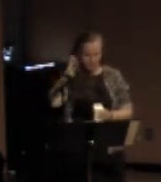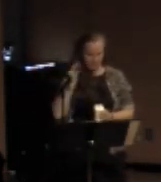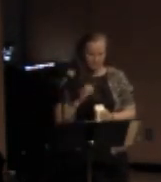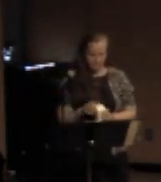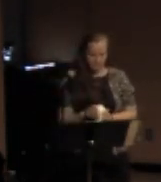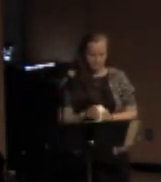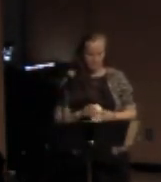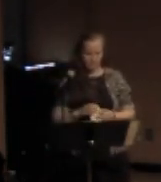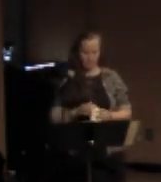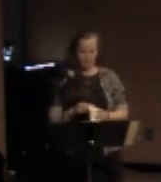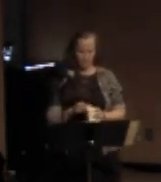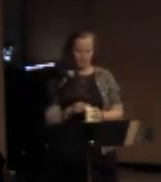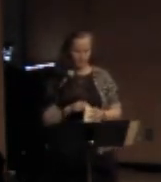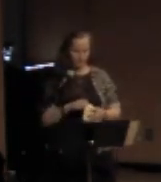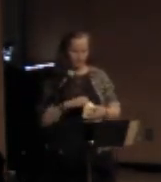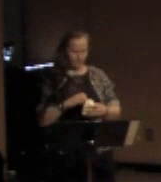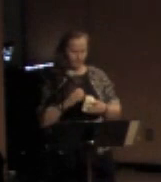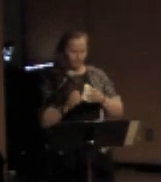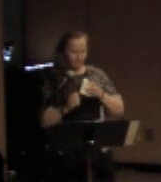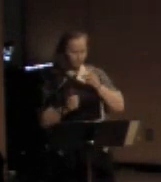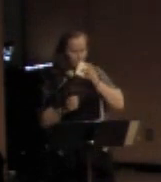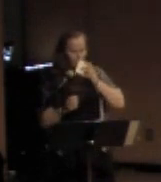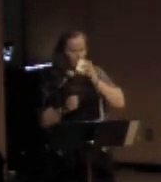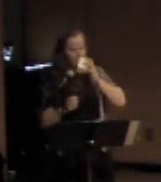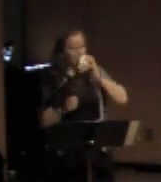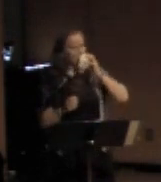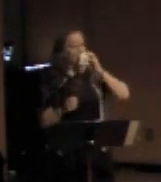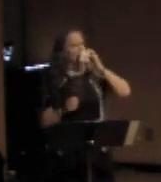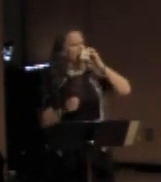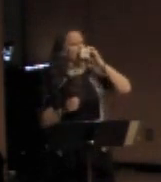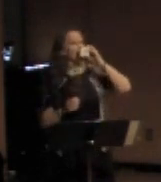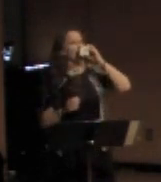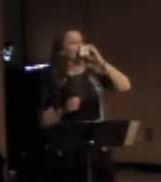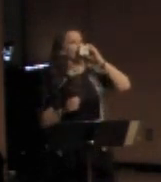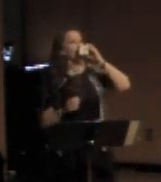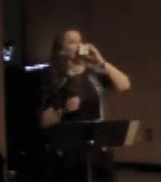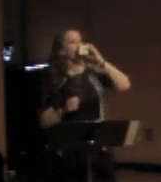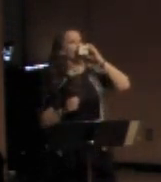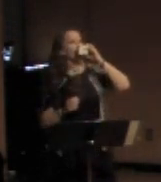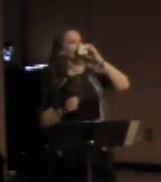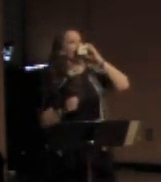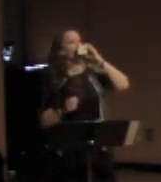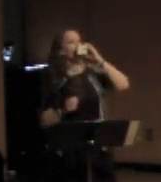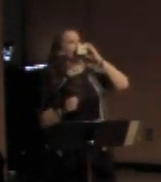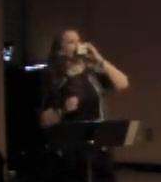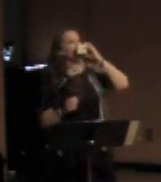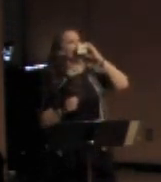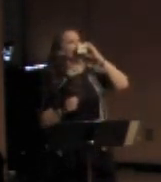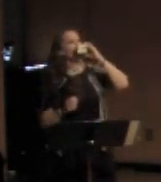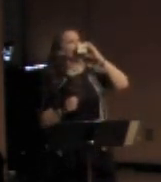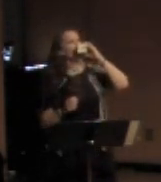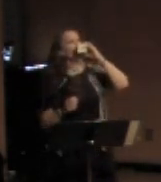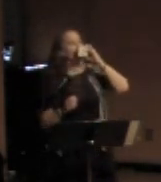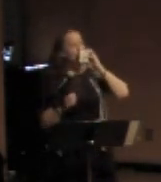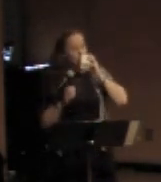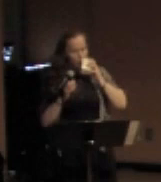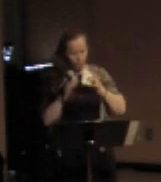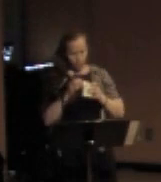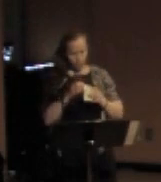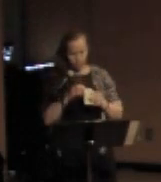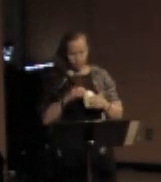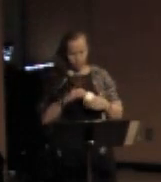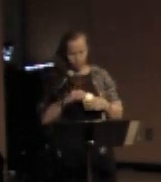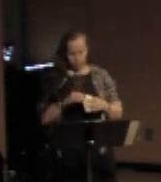staring straight ahead with one hand locking the baby carriage up and down the door on the right opens the young woman comes in quietly with her jacket